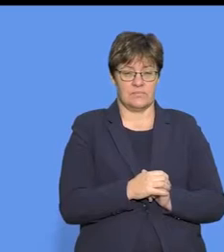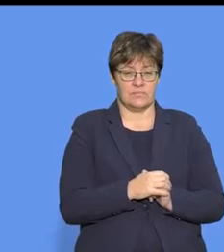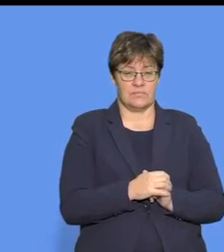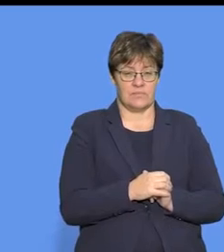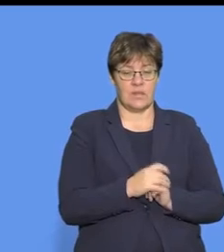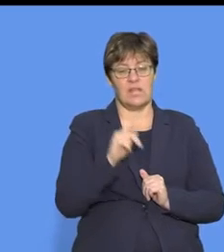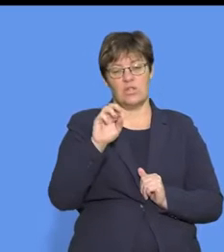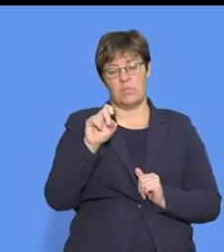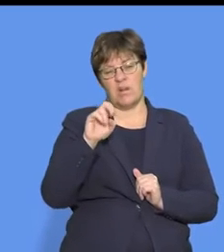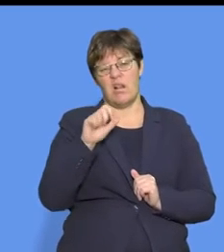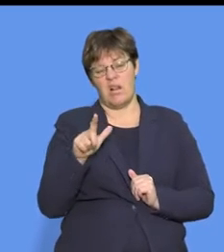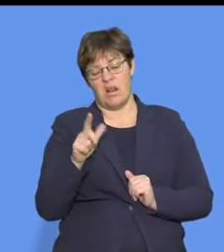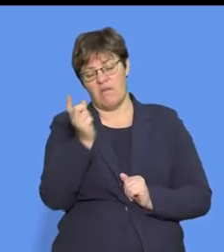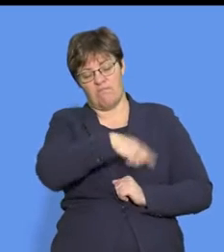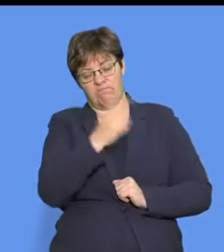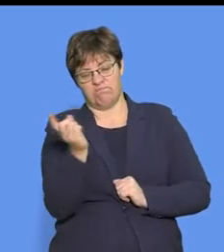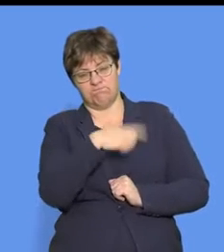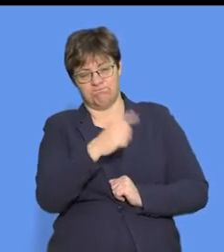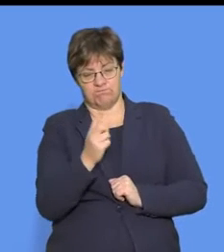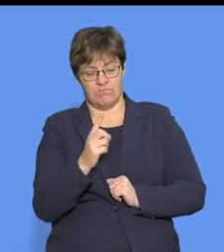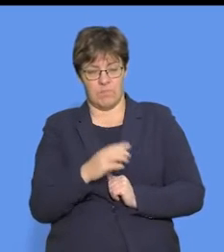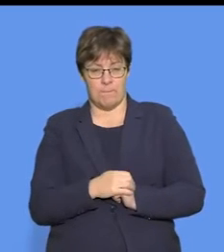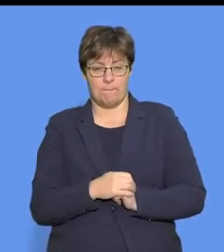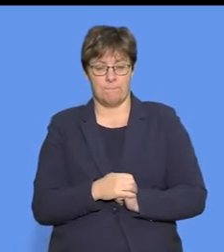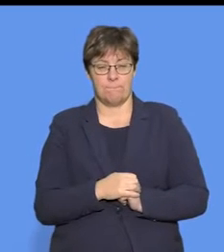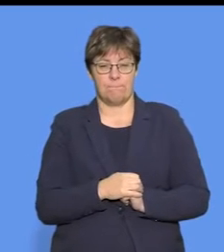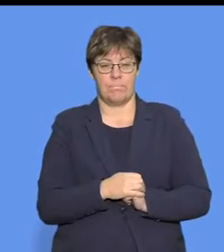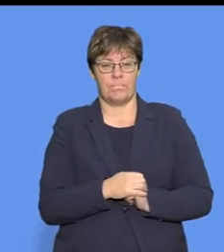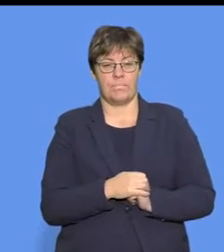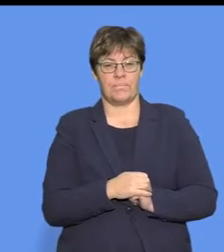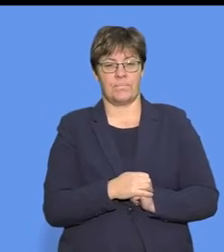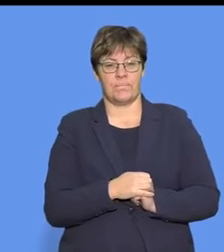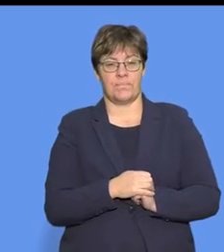end of the voltmeter, terminal of the voltmeter.